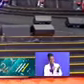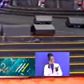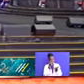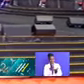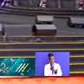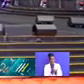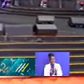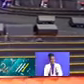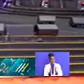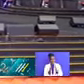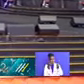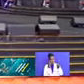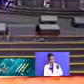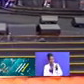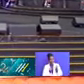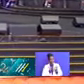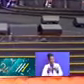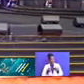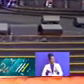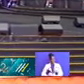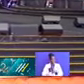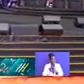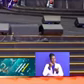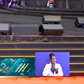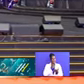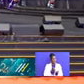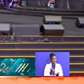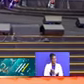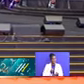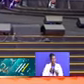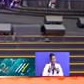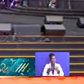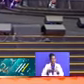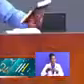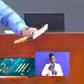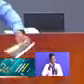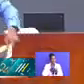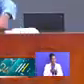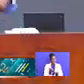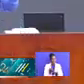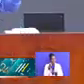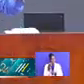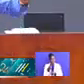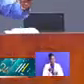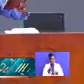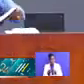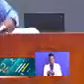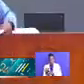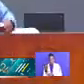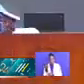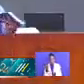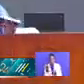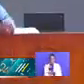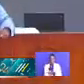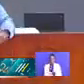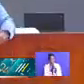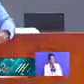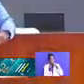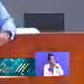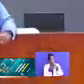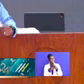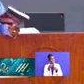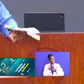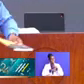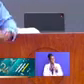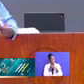she'll be celebrating that look I have achieved a passport I have achieved a passport so when I was growing up around 16 years